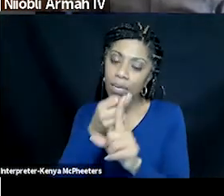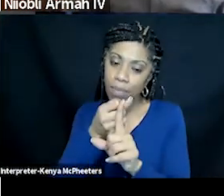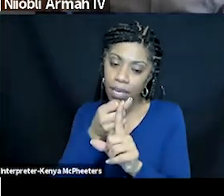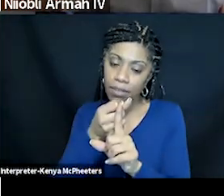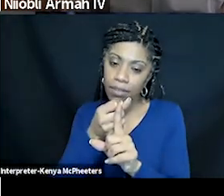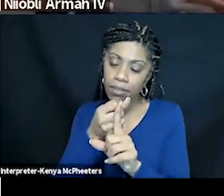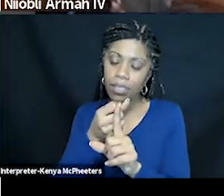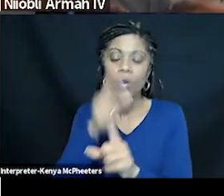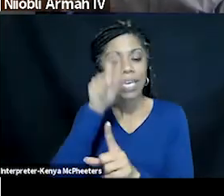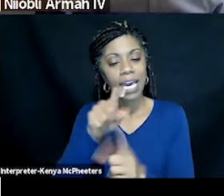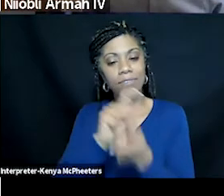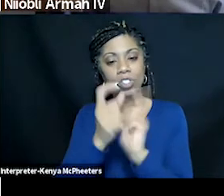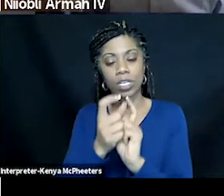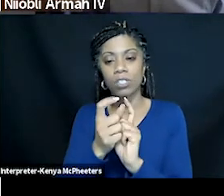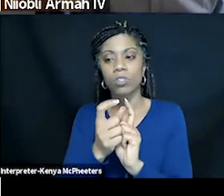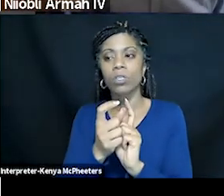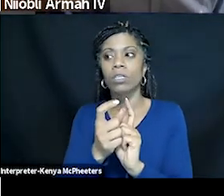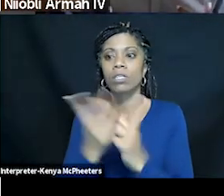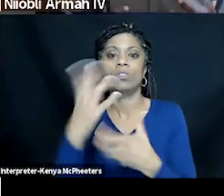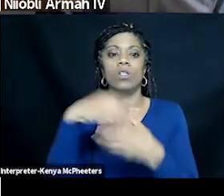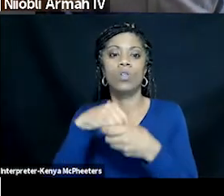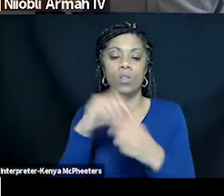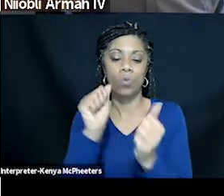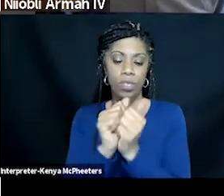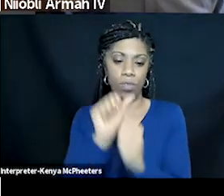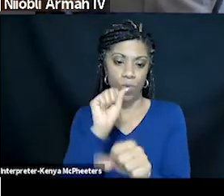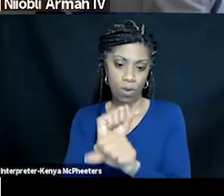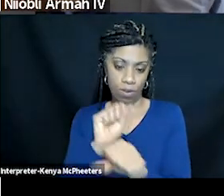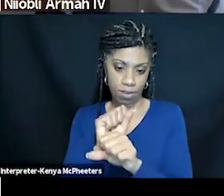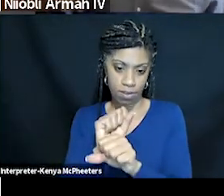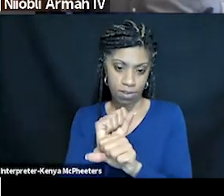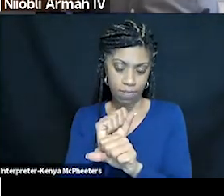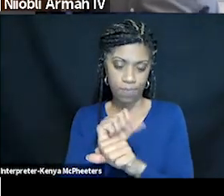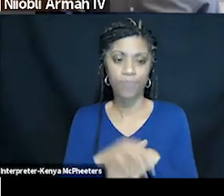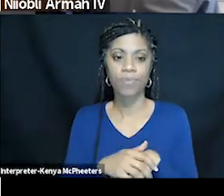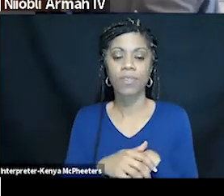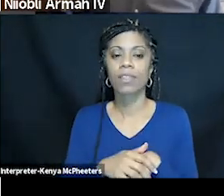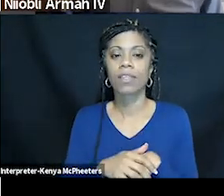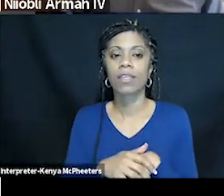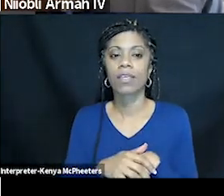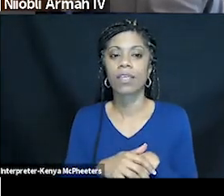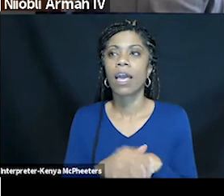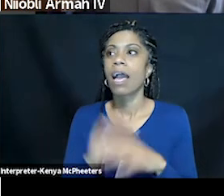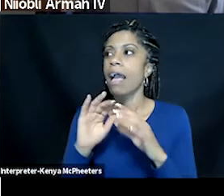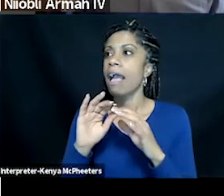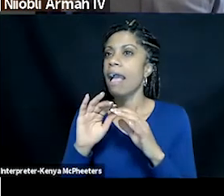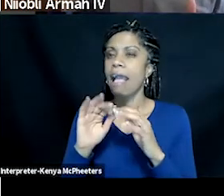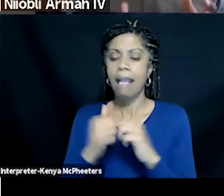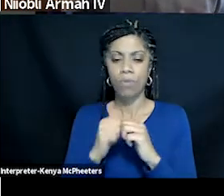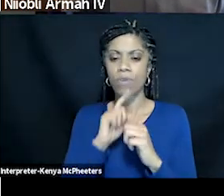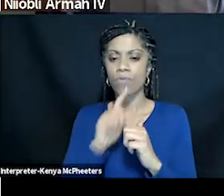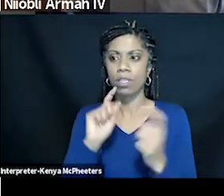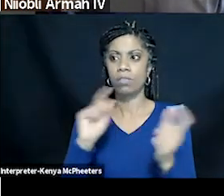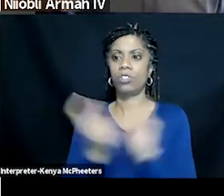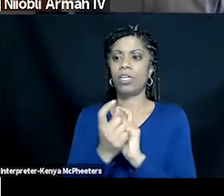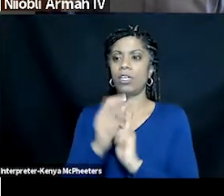work. Like, who do we resource in this effort to change racial justice in this country? And who